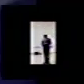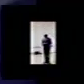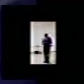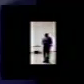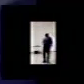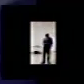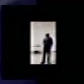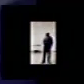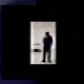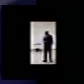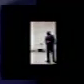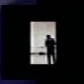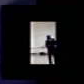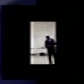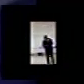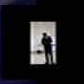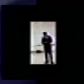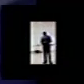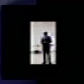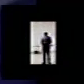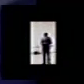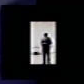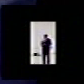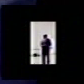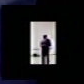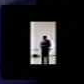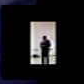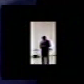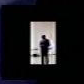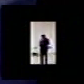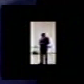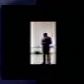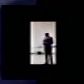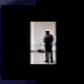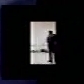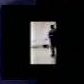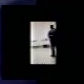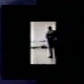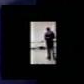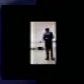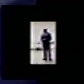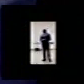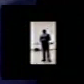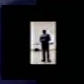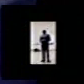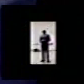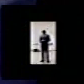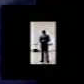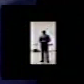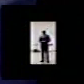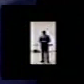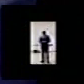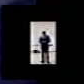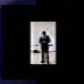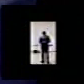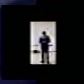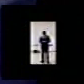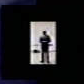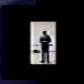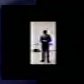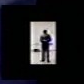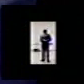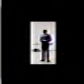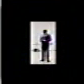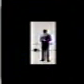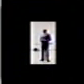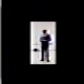in Jesus' name. Isaiah chapter 10, verse 27. Isaiah chapter 10,